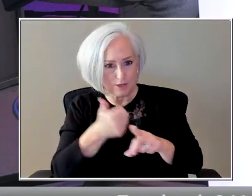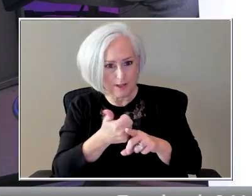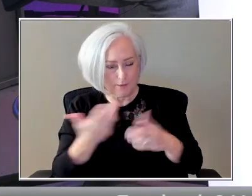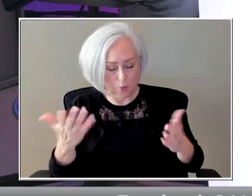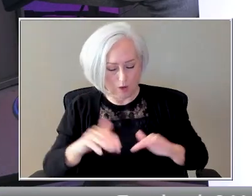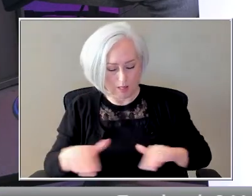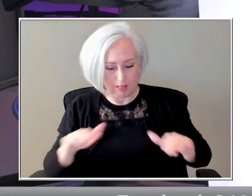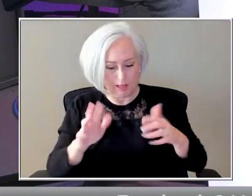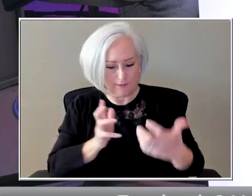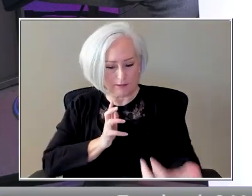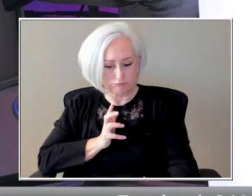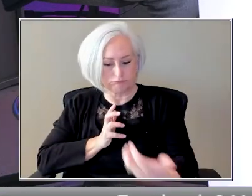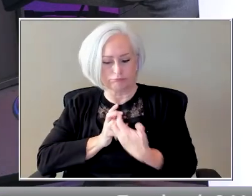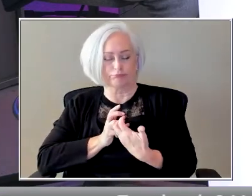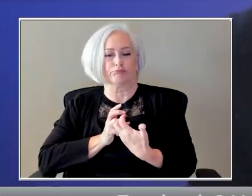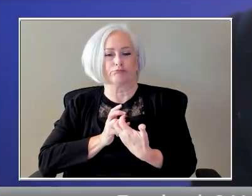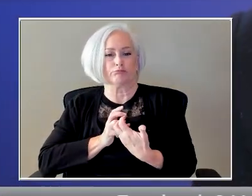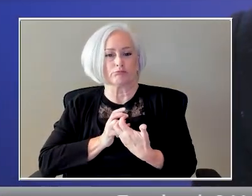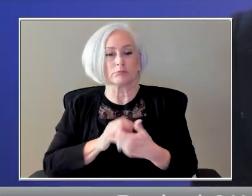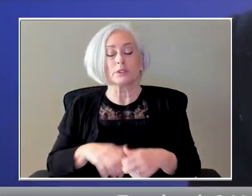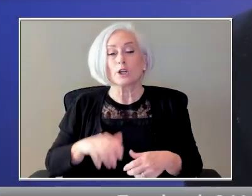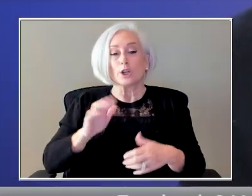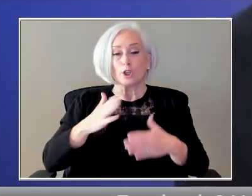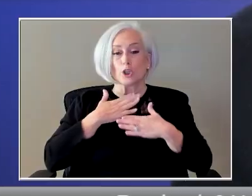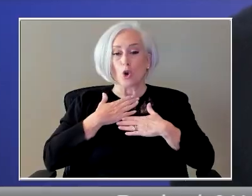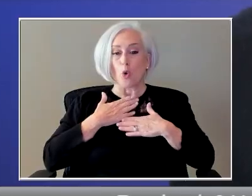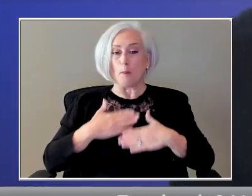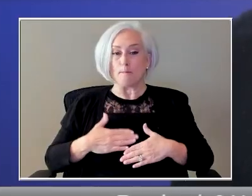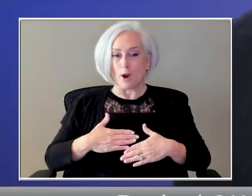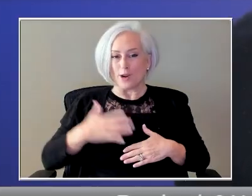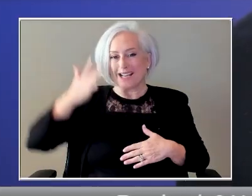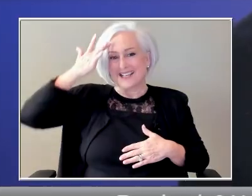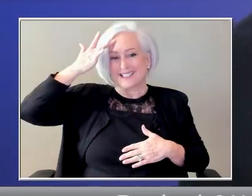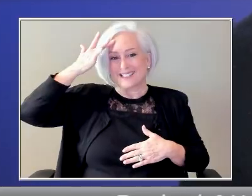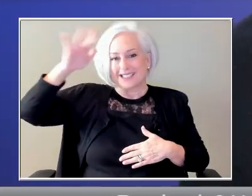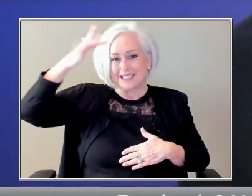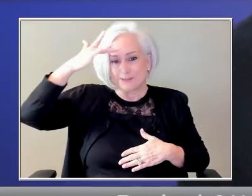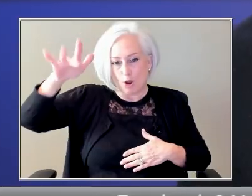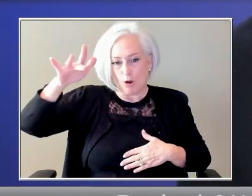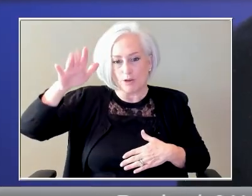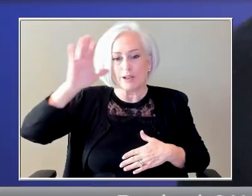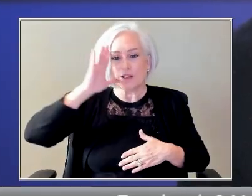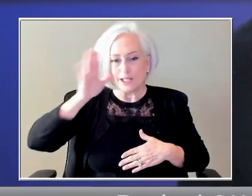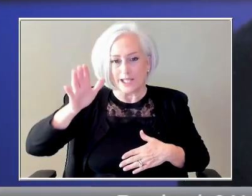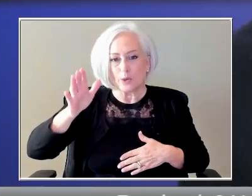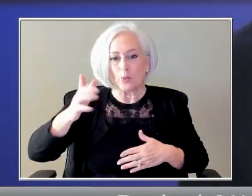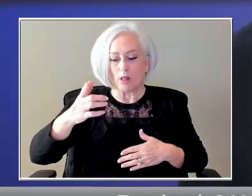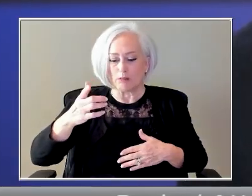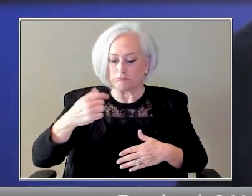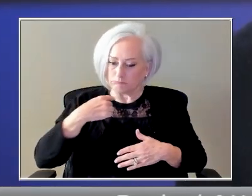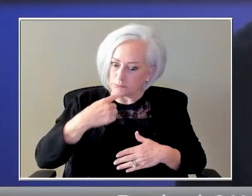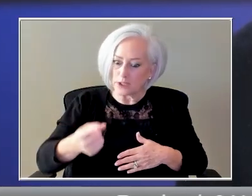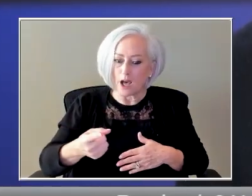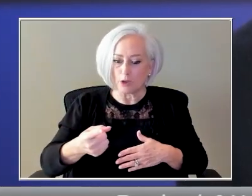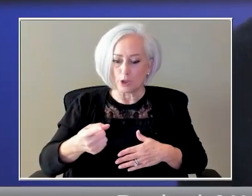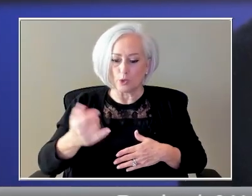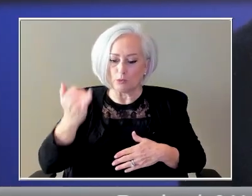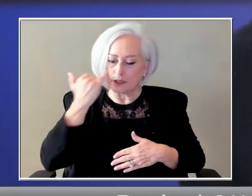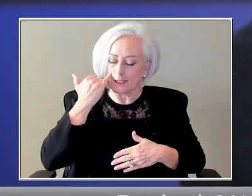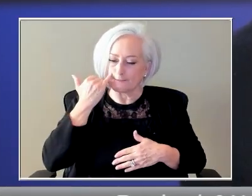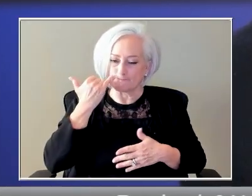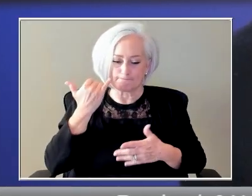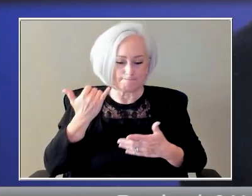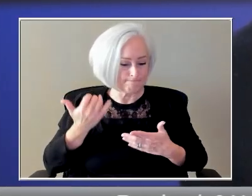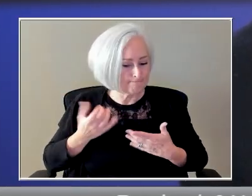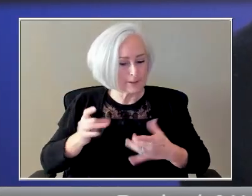I think your body is very smart. It's going to talk back to you pretty fast when it knows a limit. Yeah.